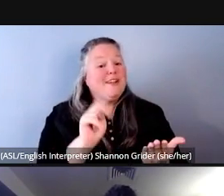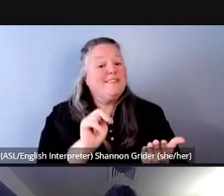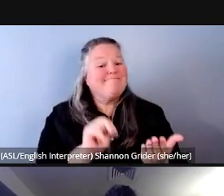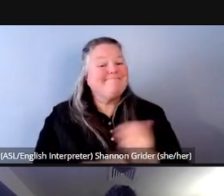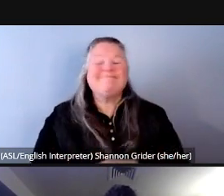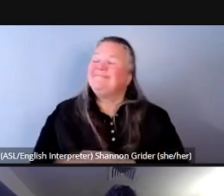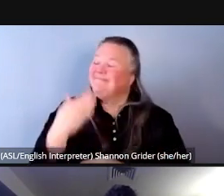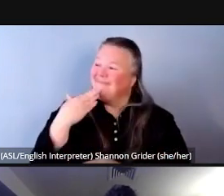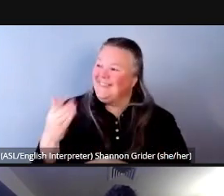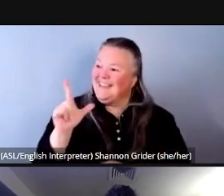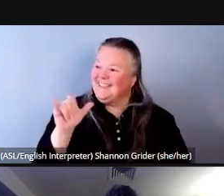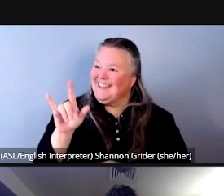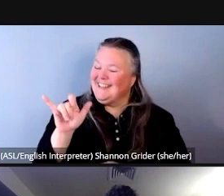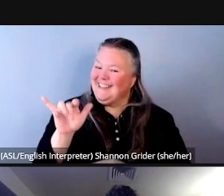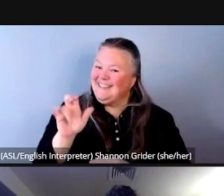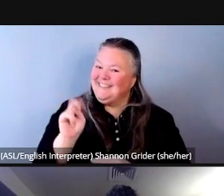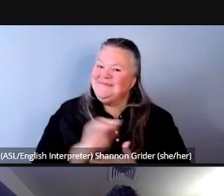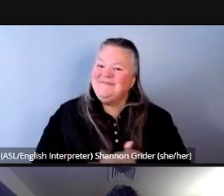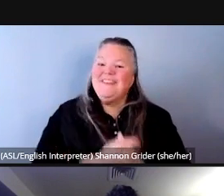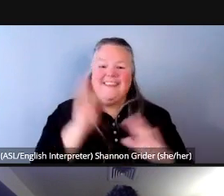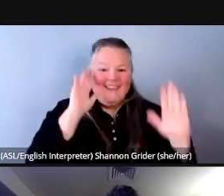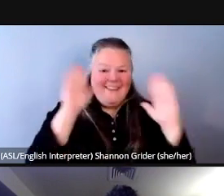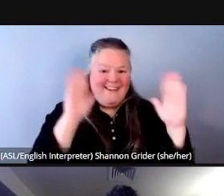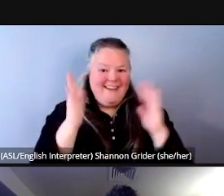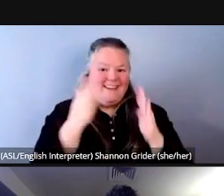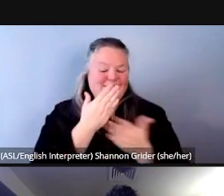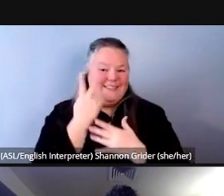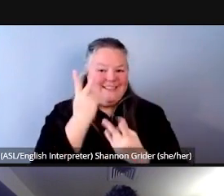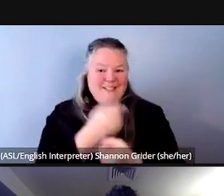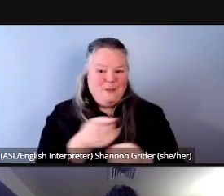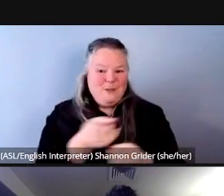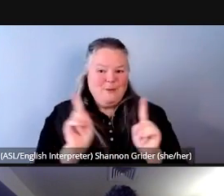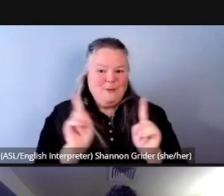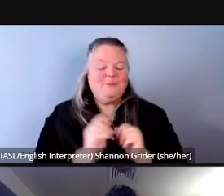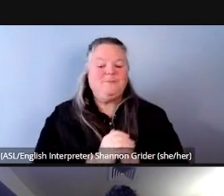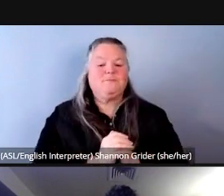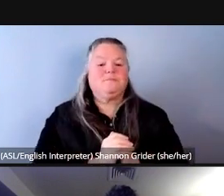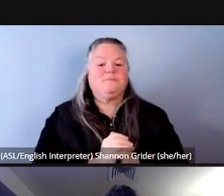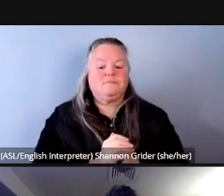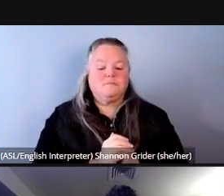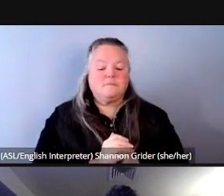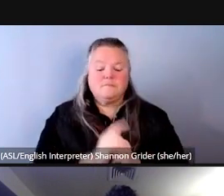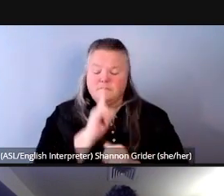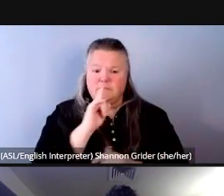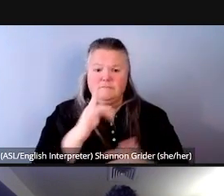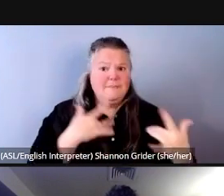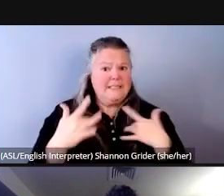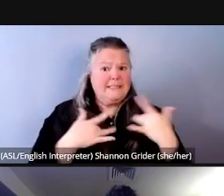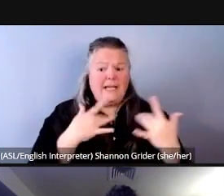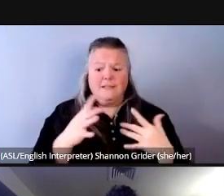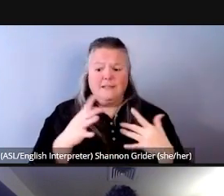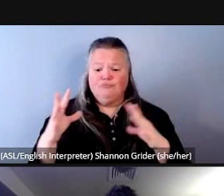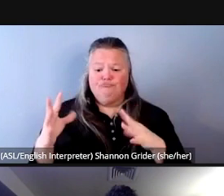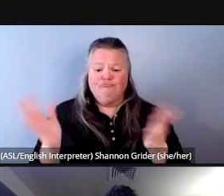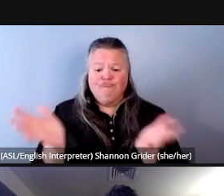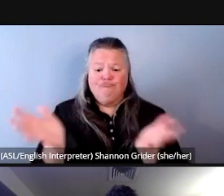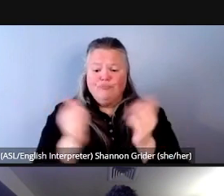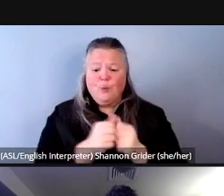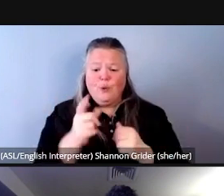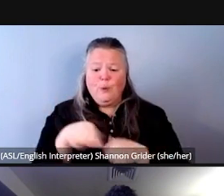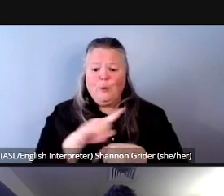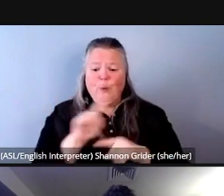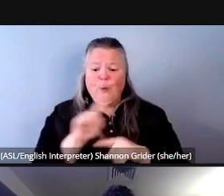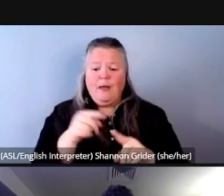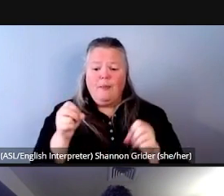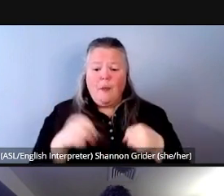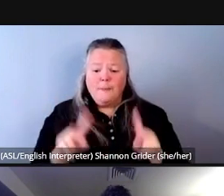Thanks, Lillian. Hi everyone. Good to see you all again, and really excited to talk here for a moment about the opportunity or